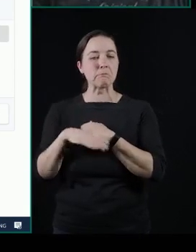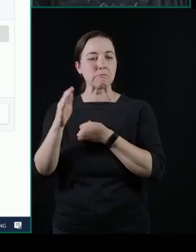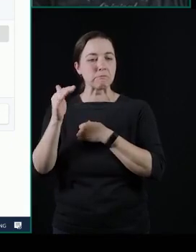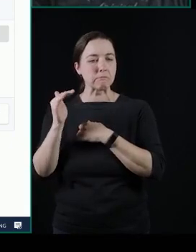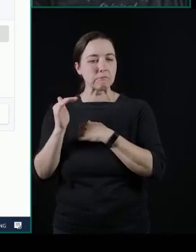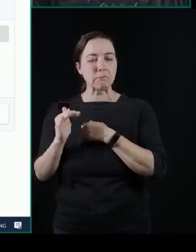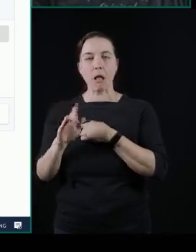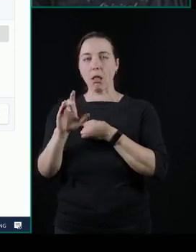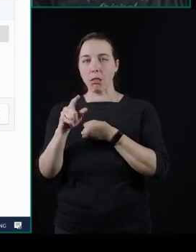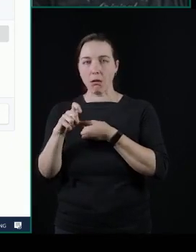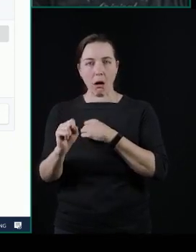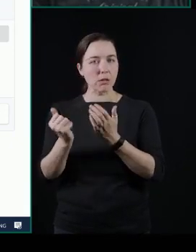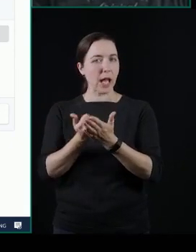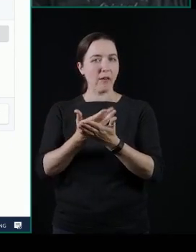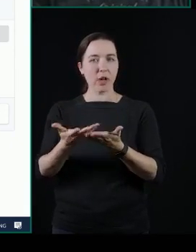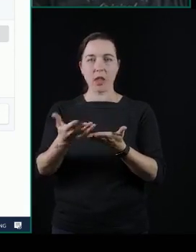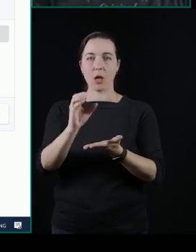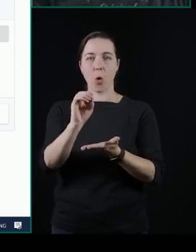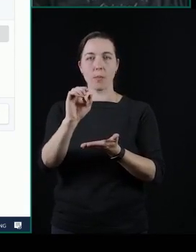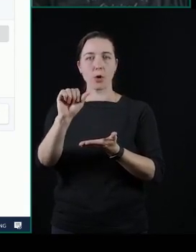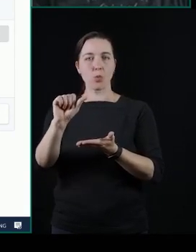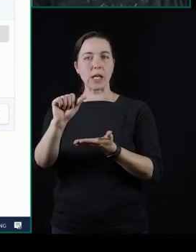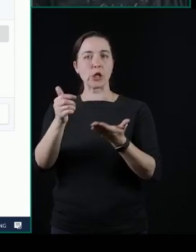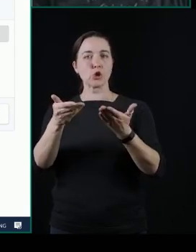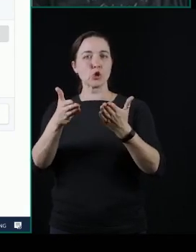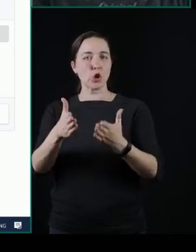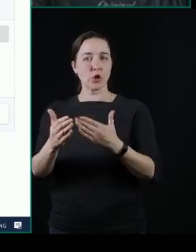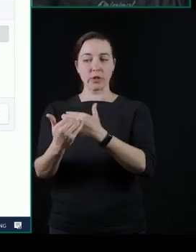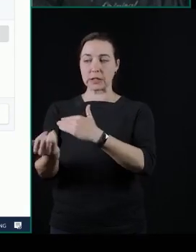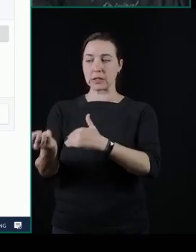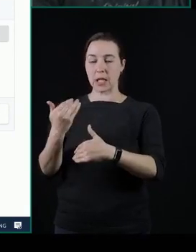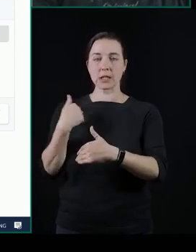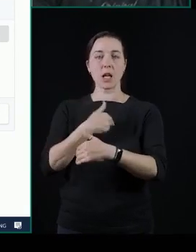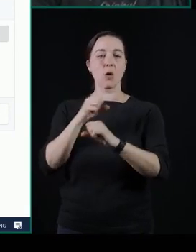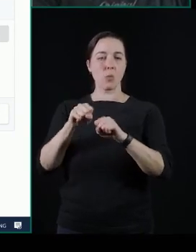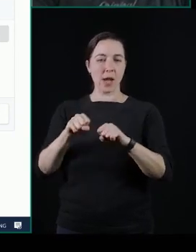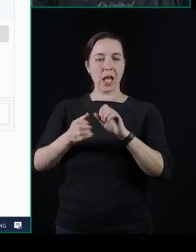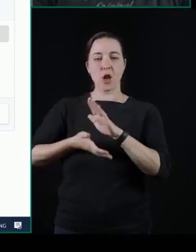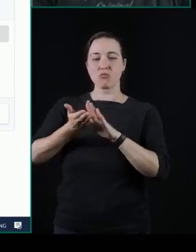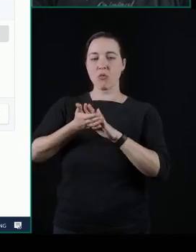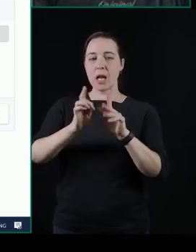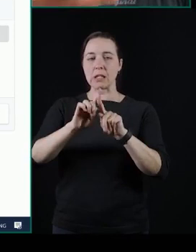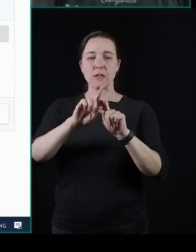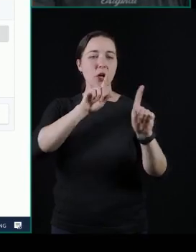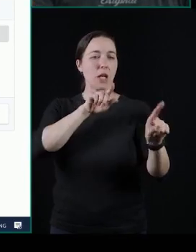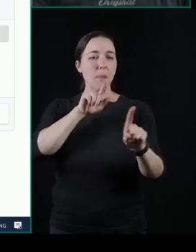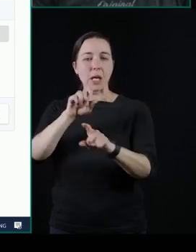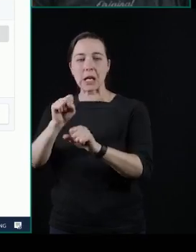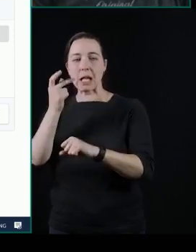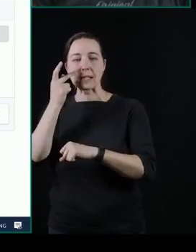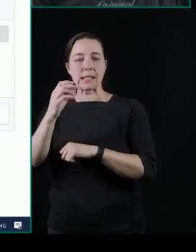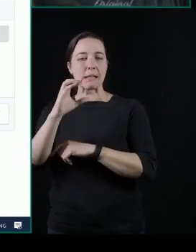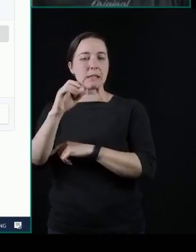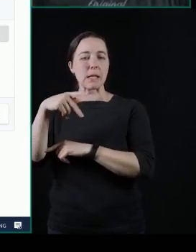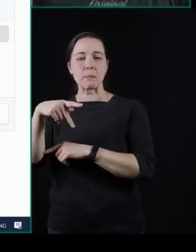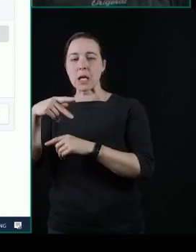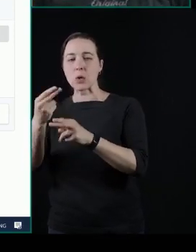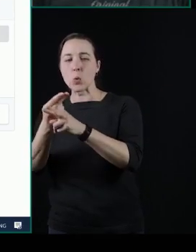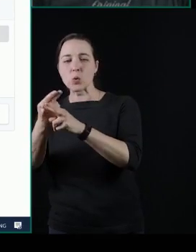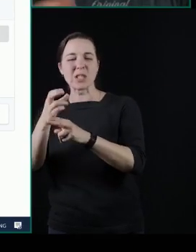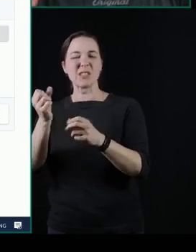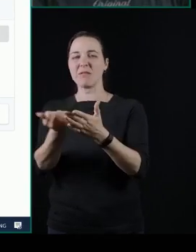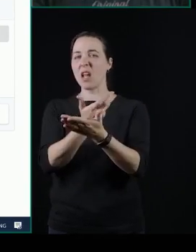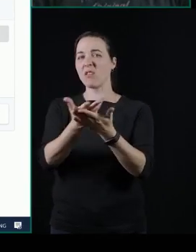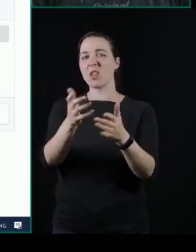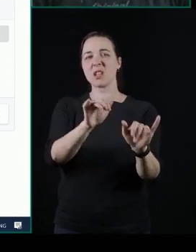We can see here the logs, everything the Open Arena server sends us. We can run pop command to see our CPU usage. We can